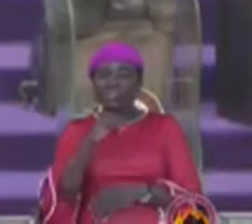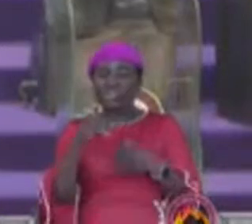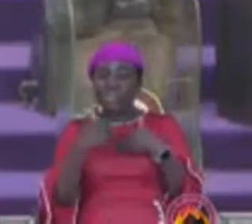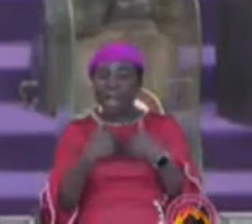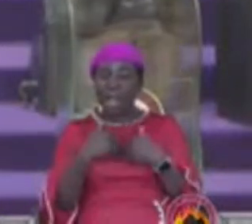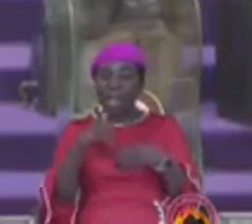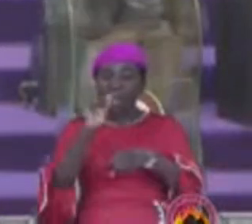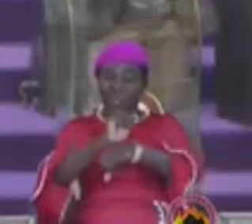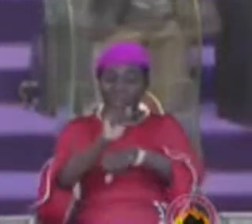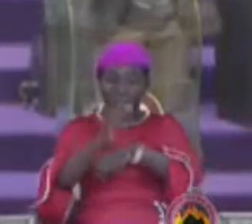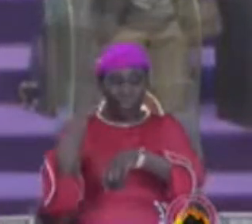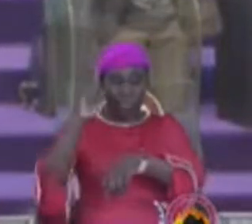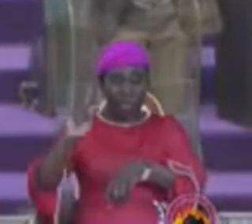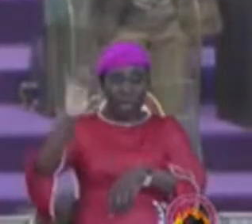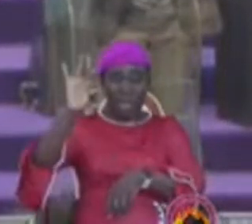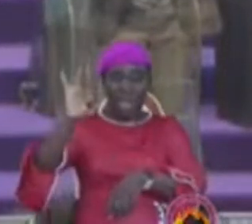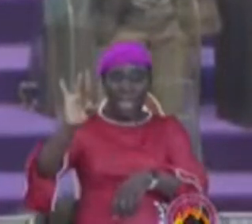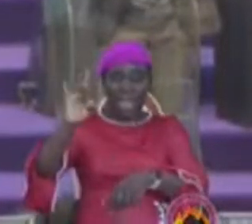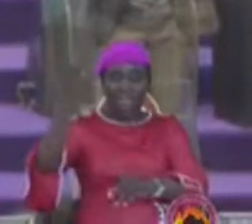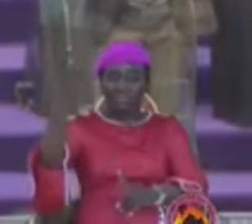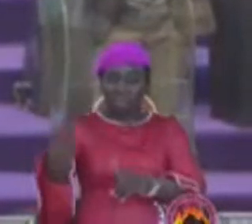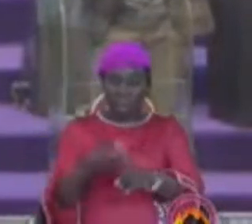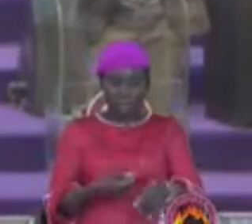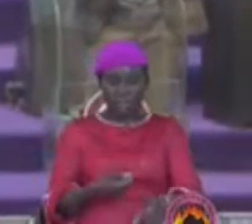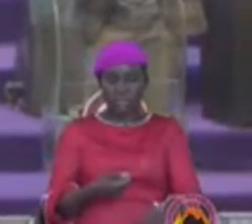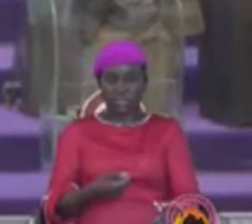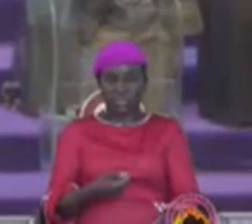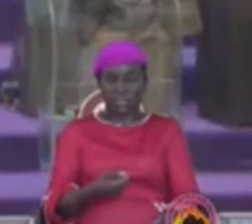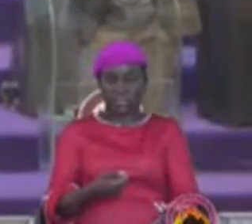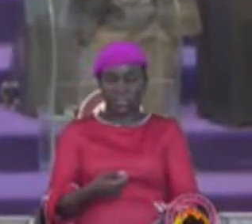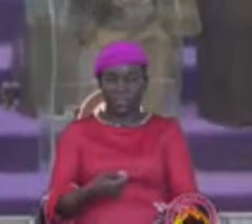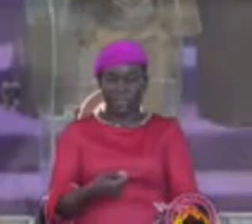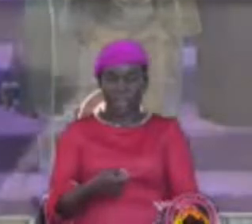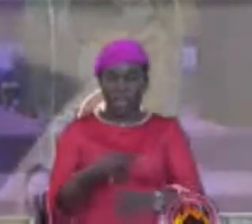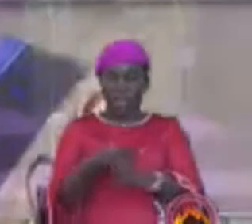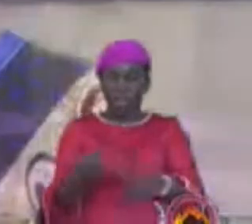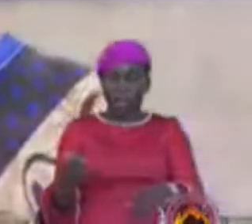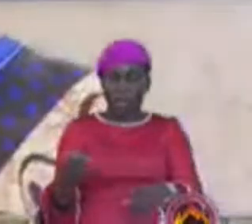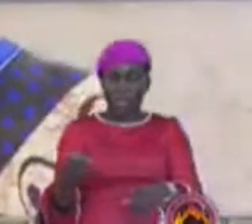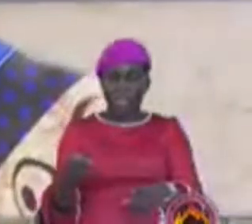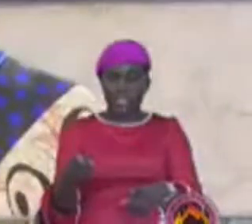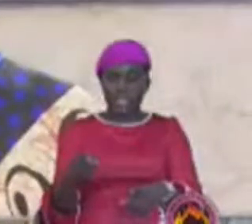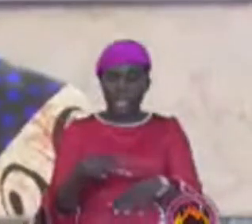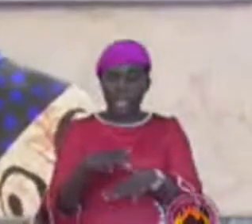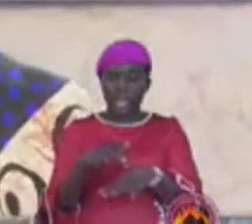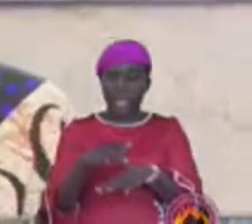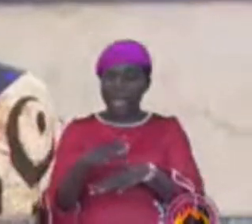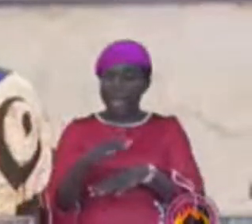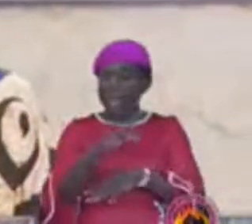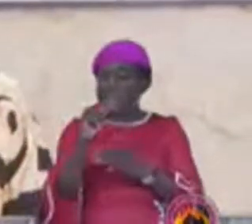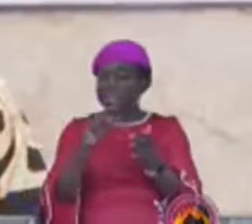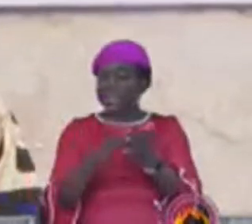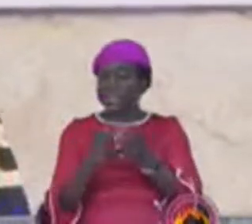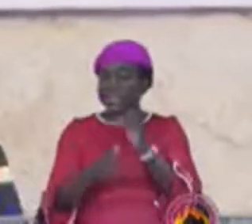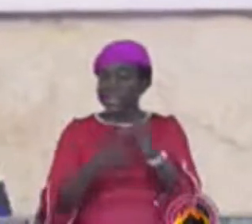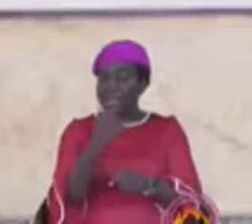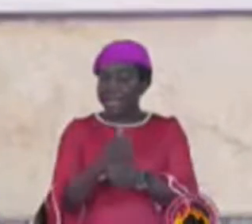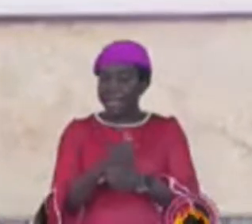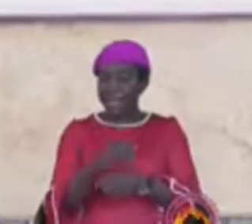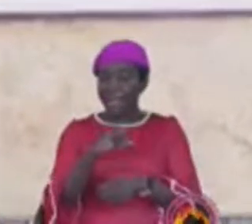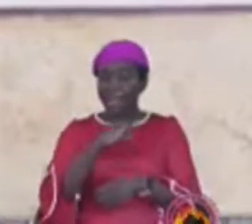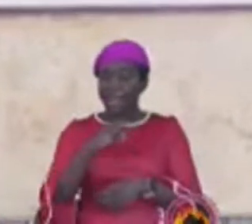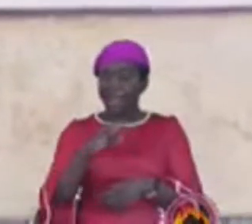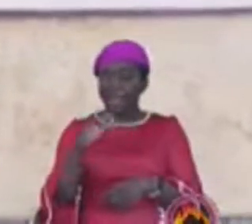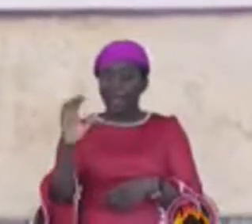job. All that I have, I've spent it. So early this year, I got a job. Though the job, the salary was very small, I